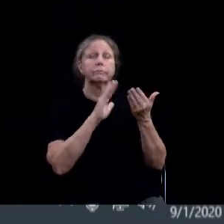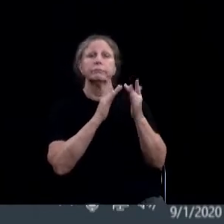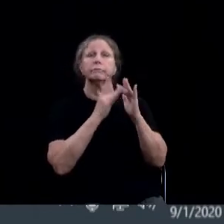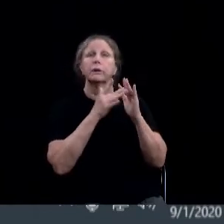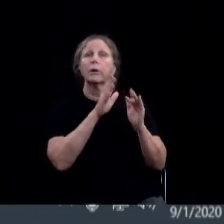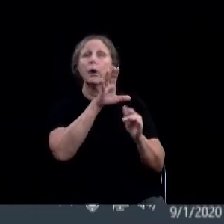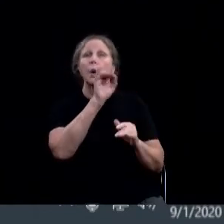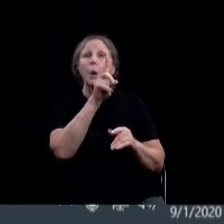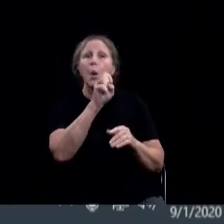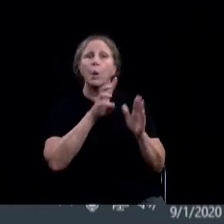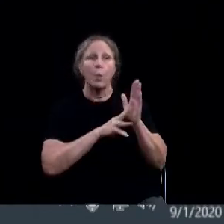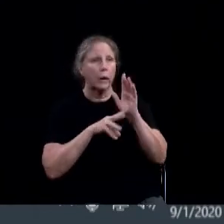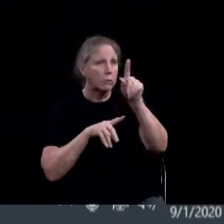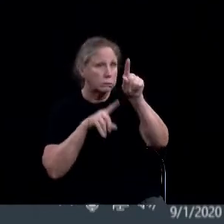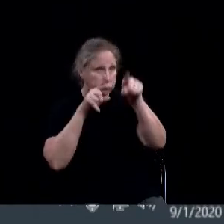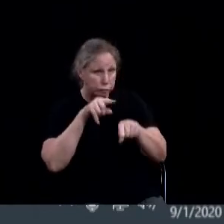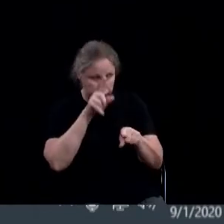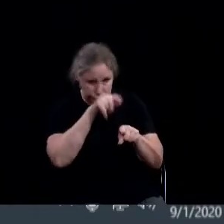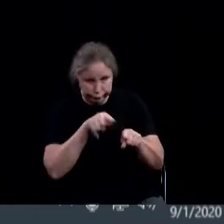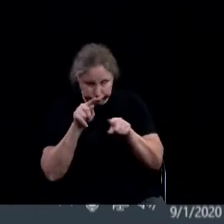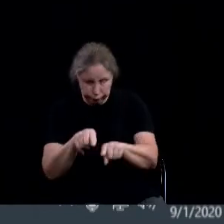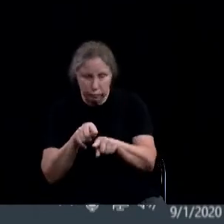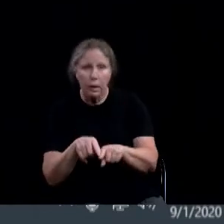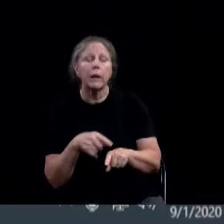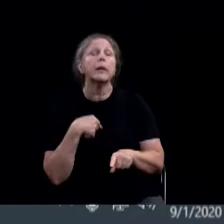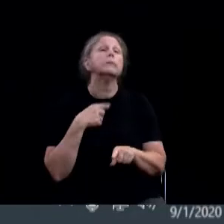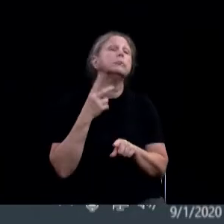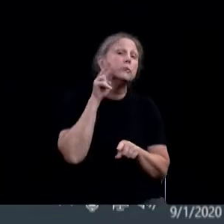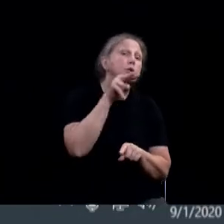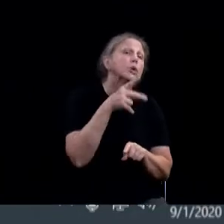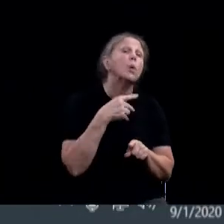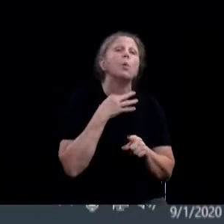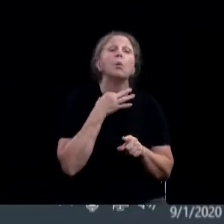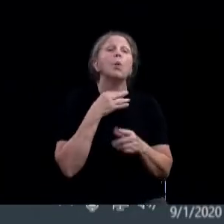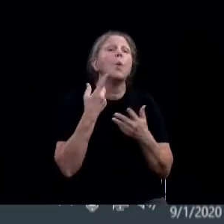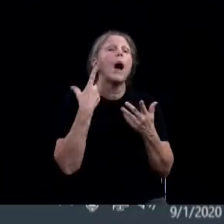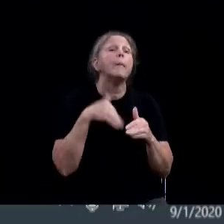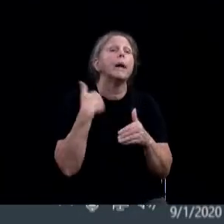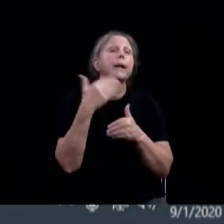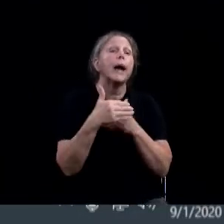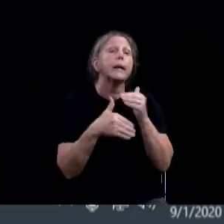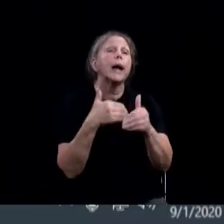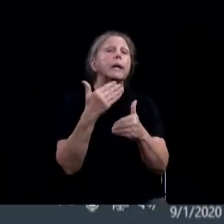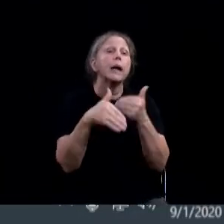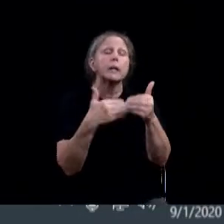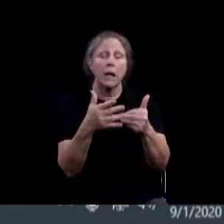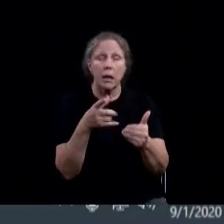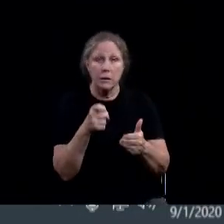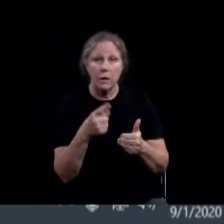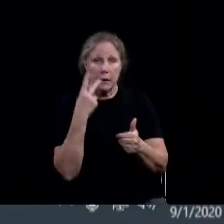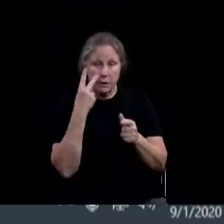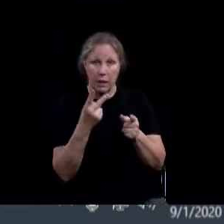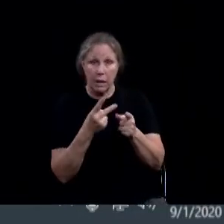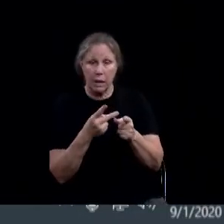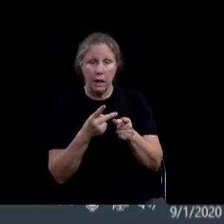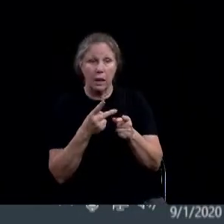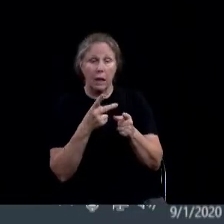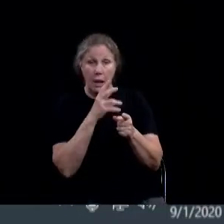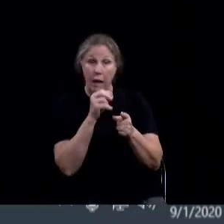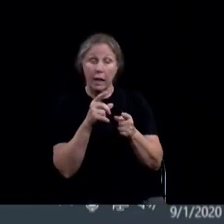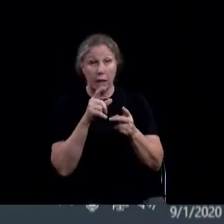these things have happened, or it's been through this process, or if I am the violator, as